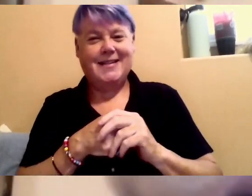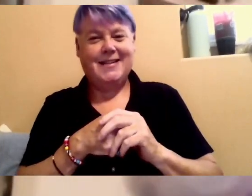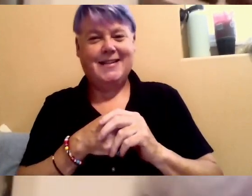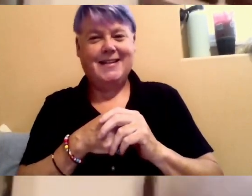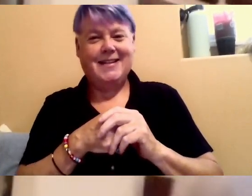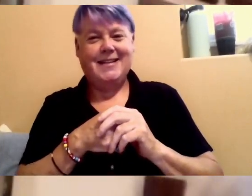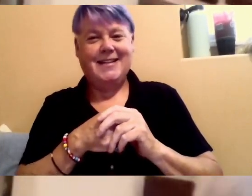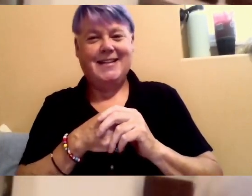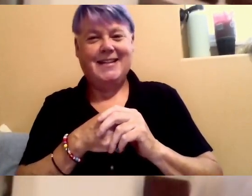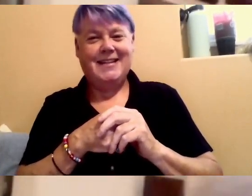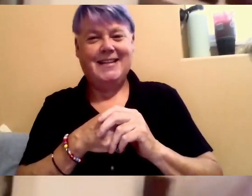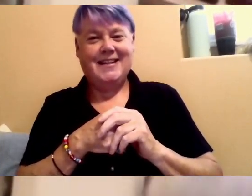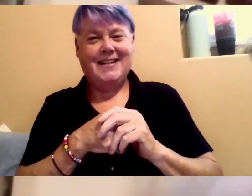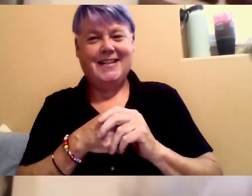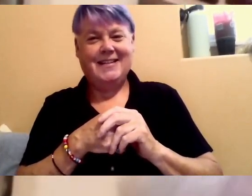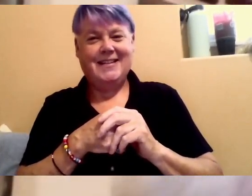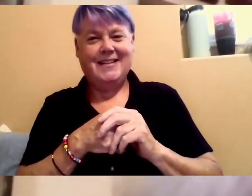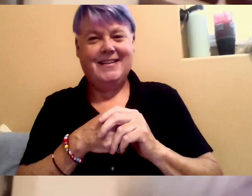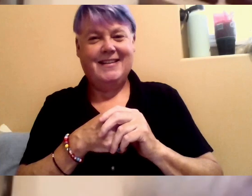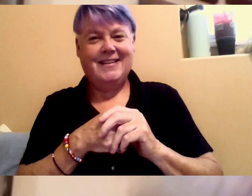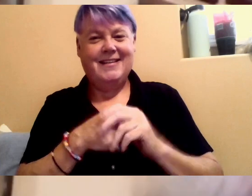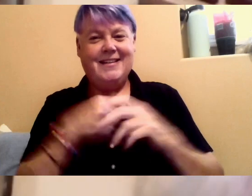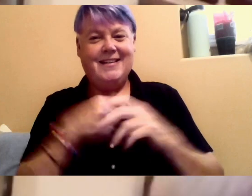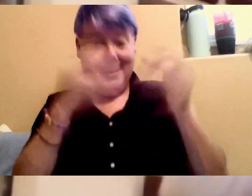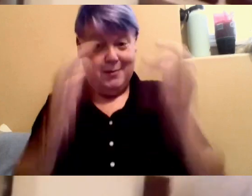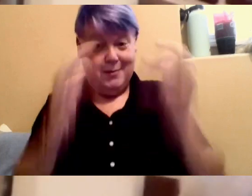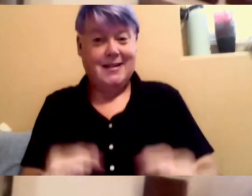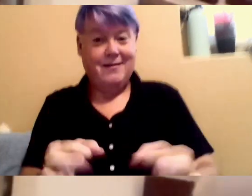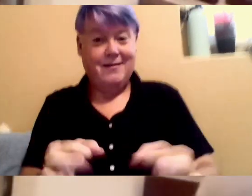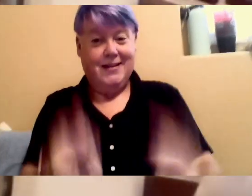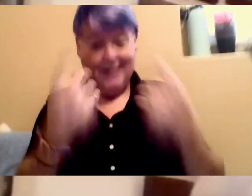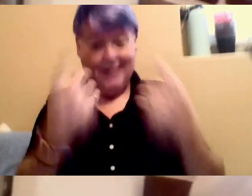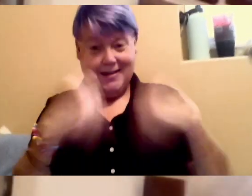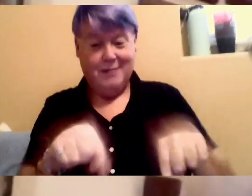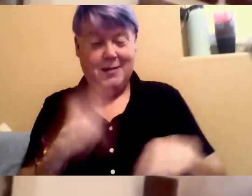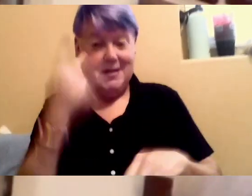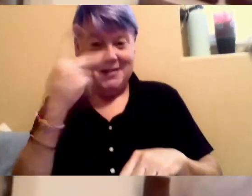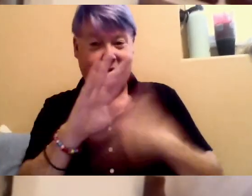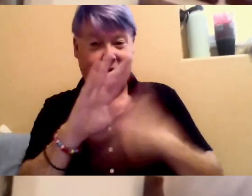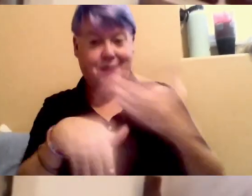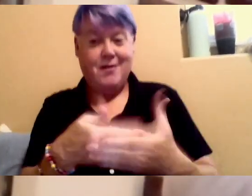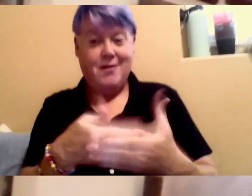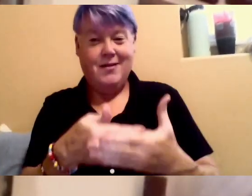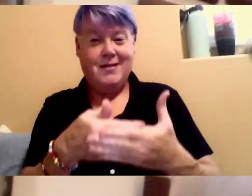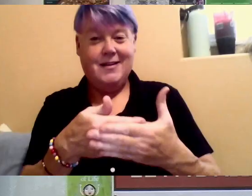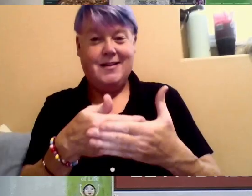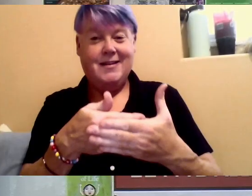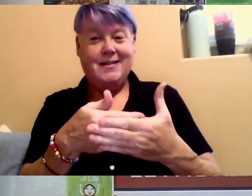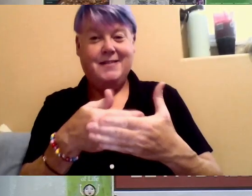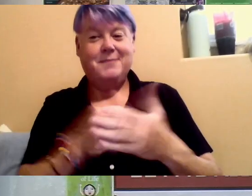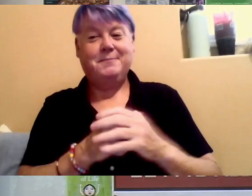delighted. I will definitely drop in and see you all. Have a